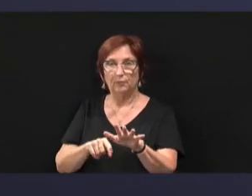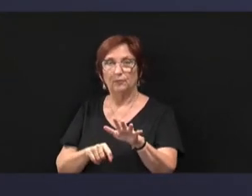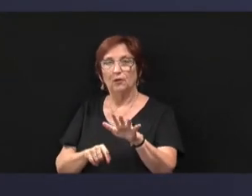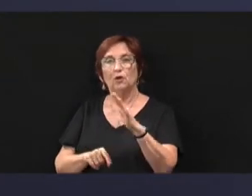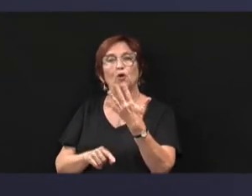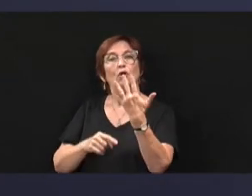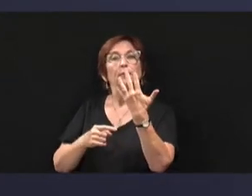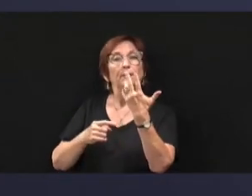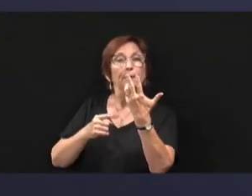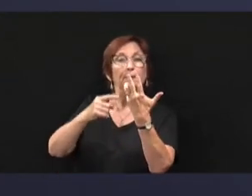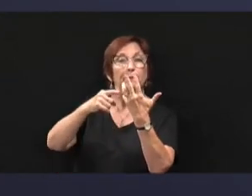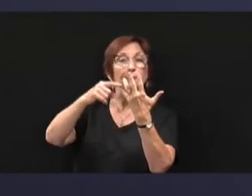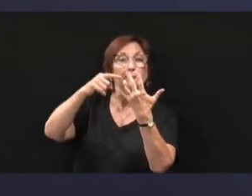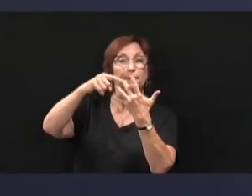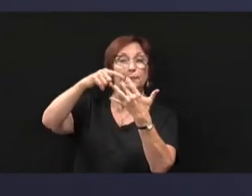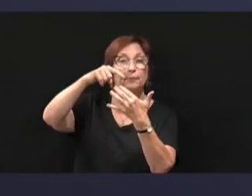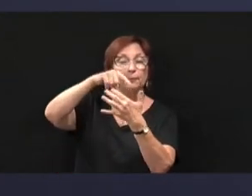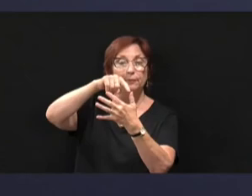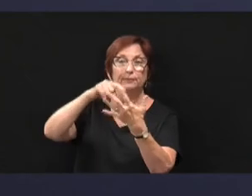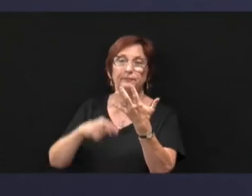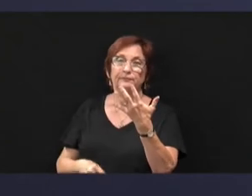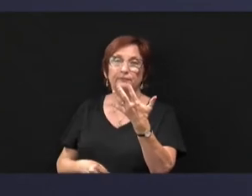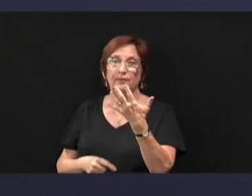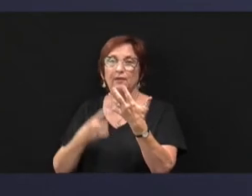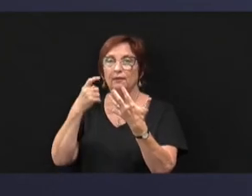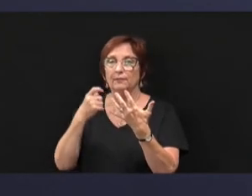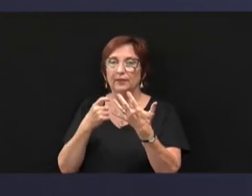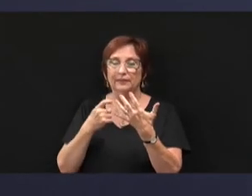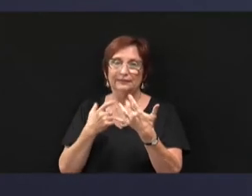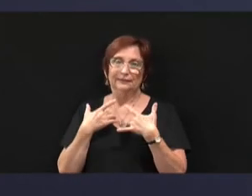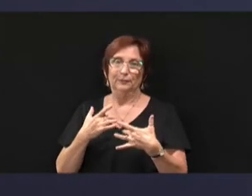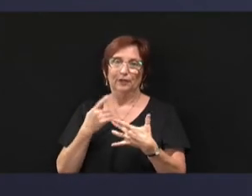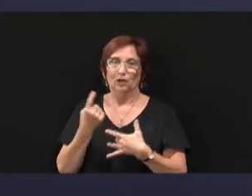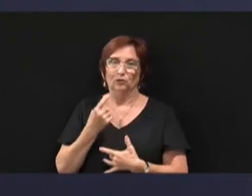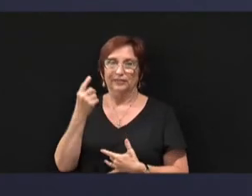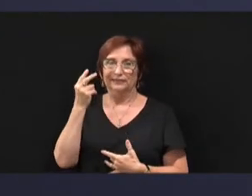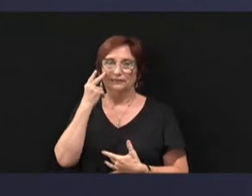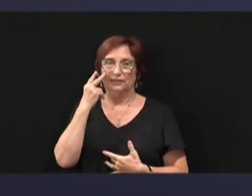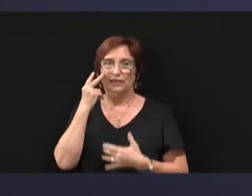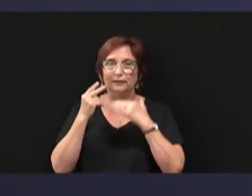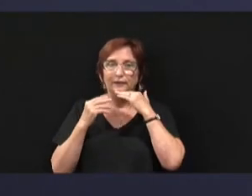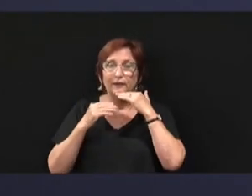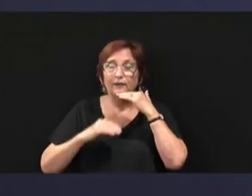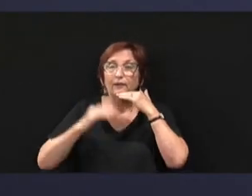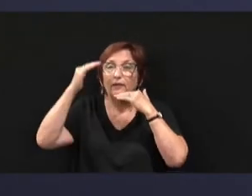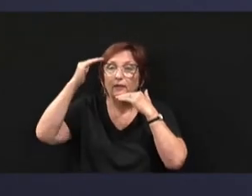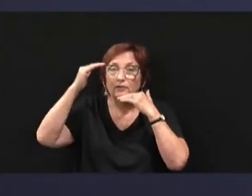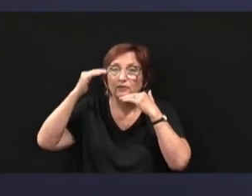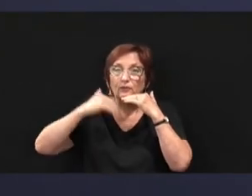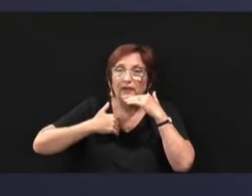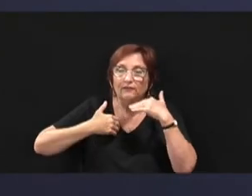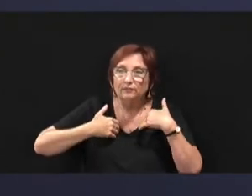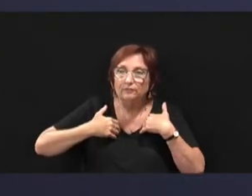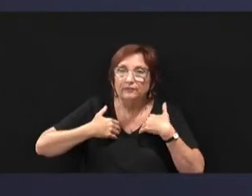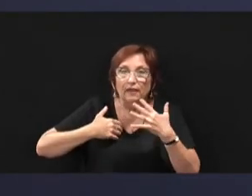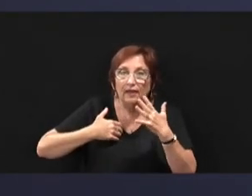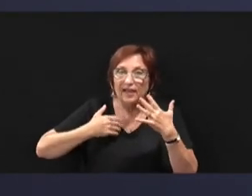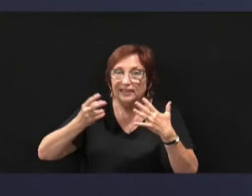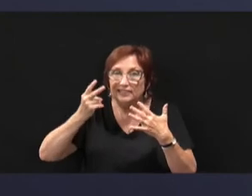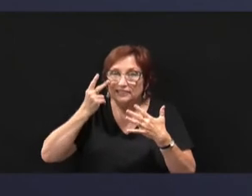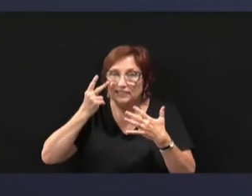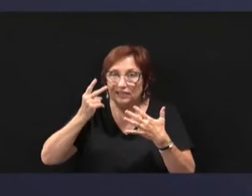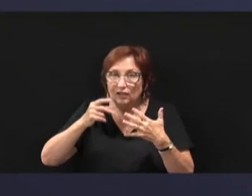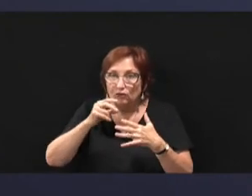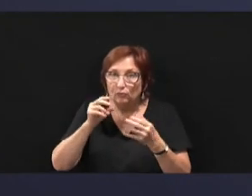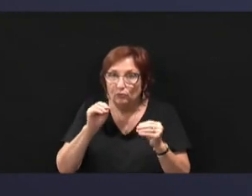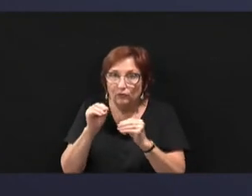always, I only see like eyes above half the time. So put it up here so I can see that they're actually tapping or moving